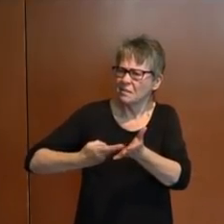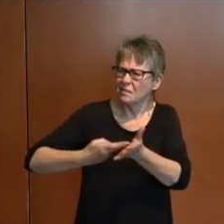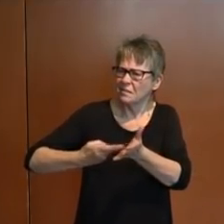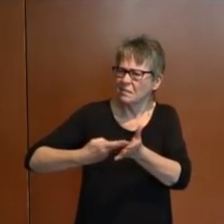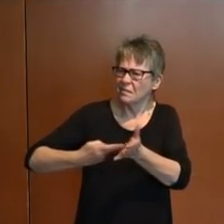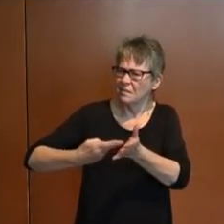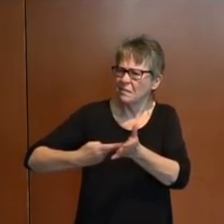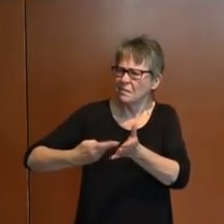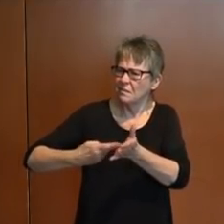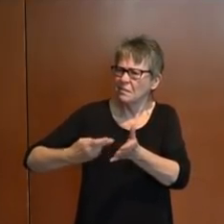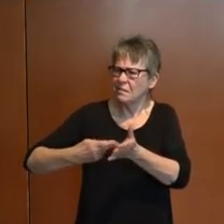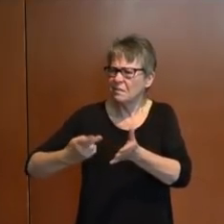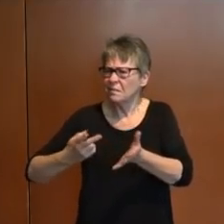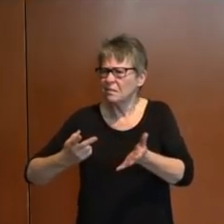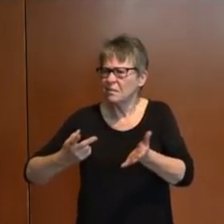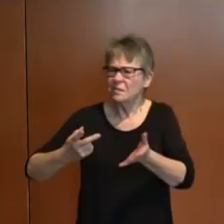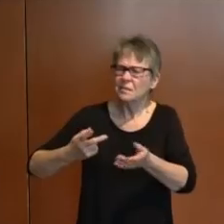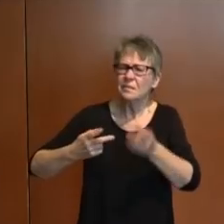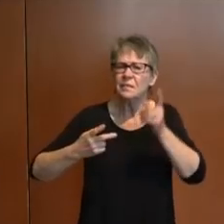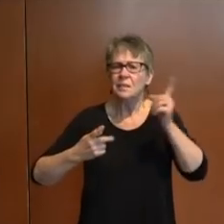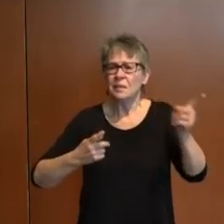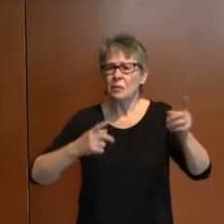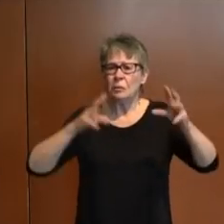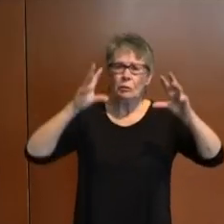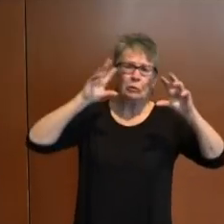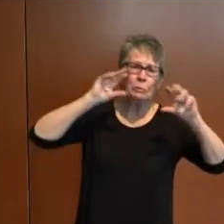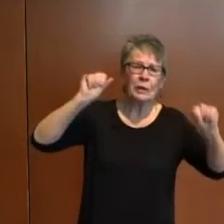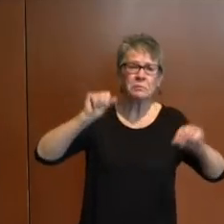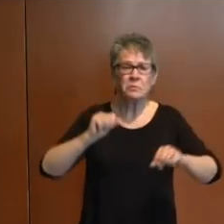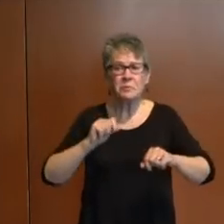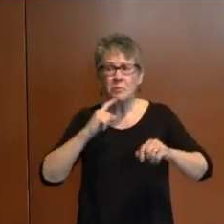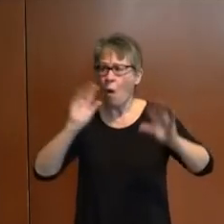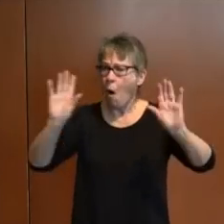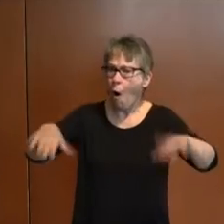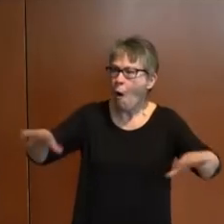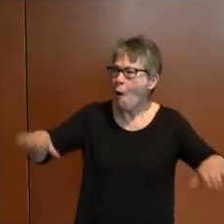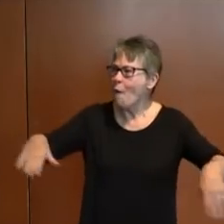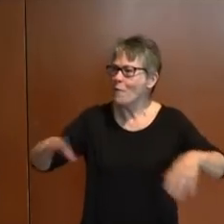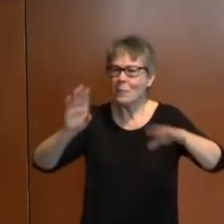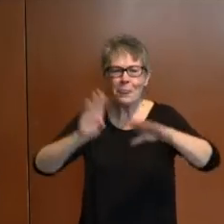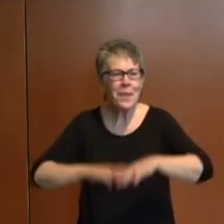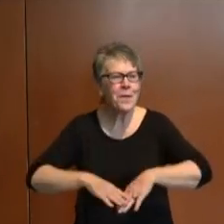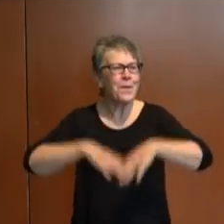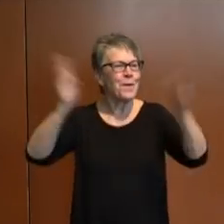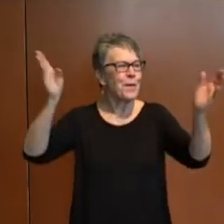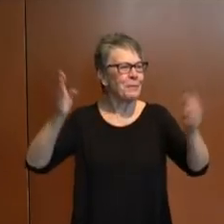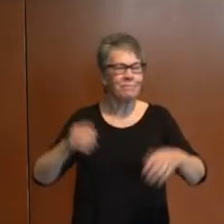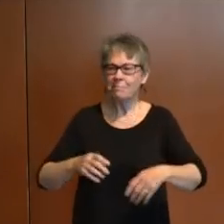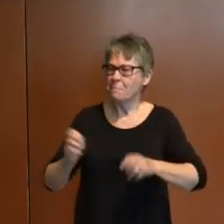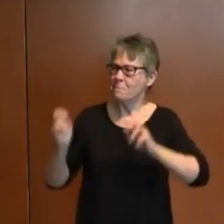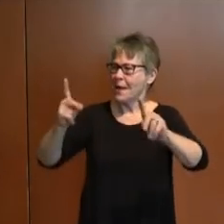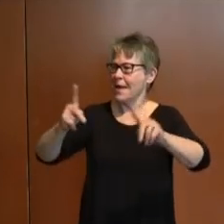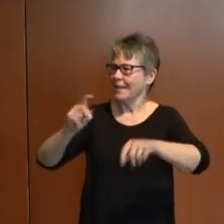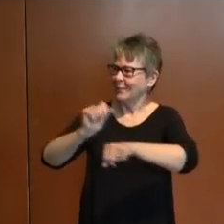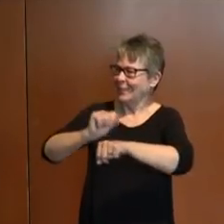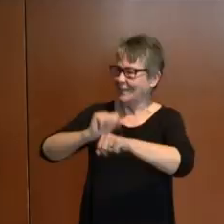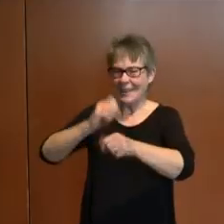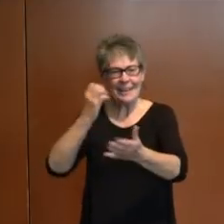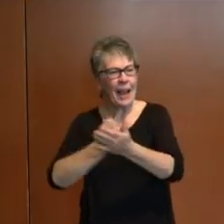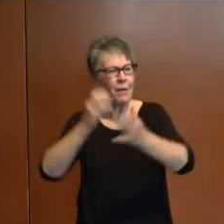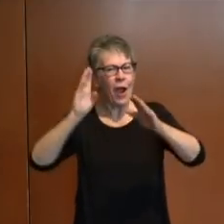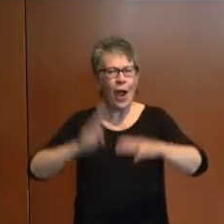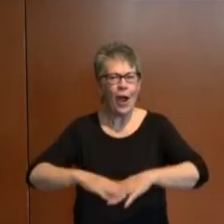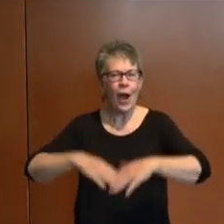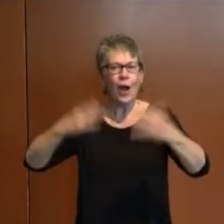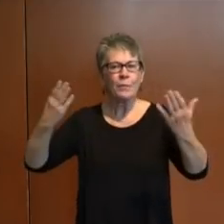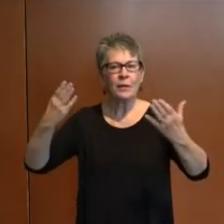and society, and I'll be the happiest guy in New Jersey, maybe in America,